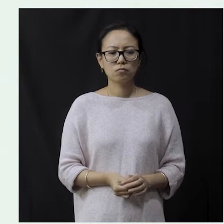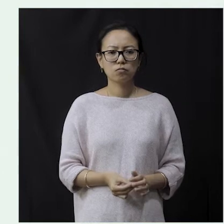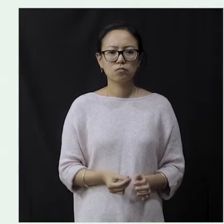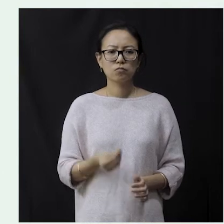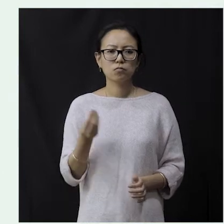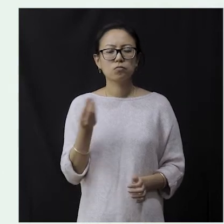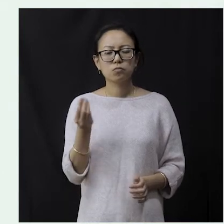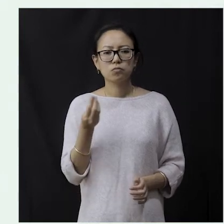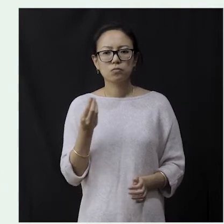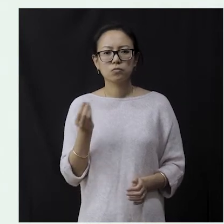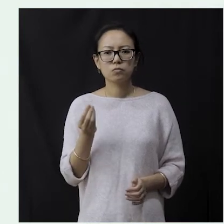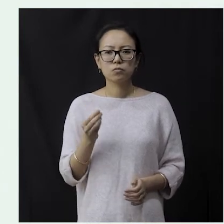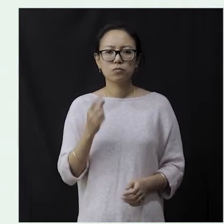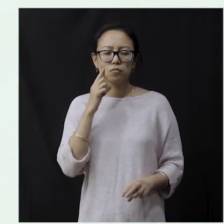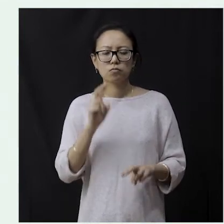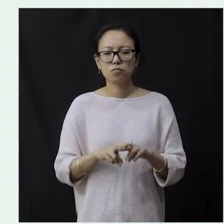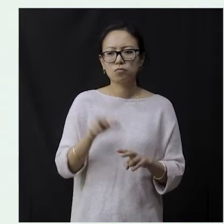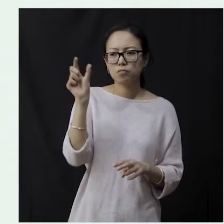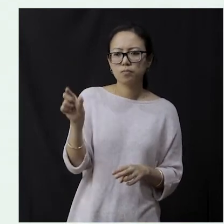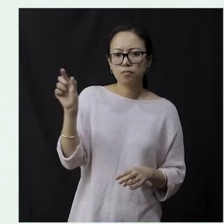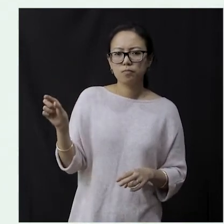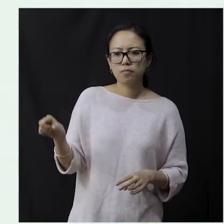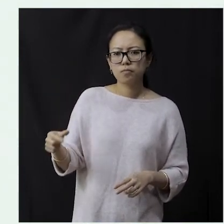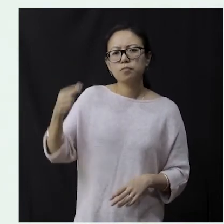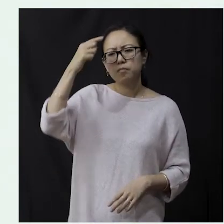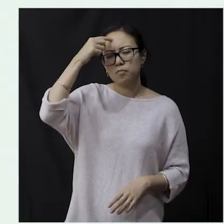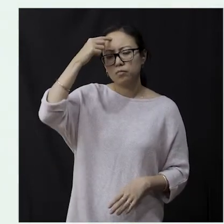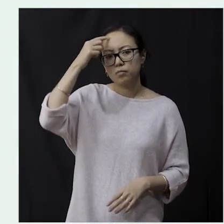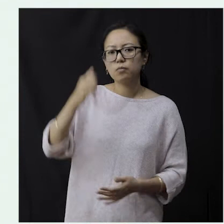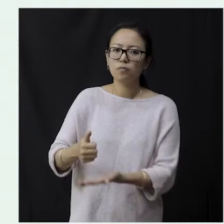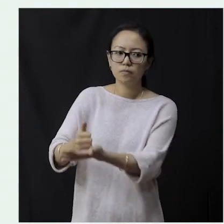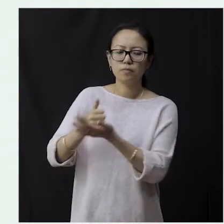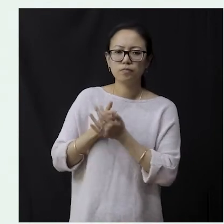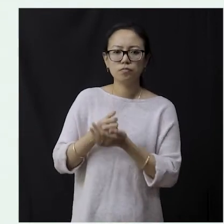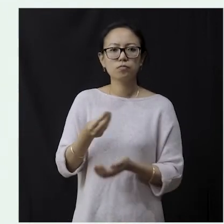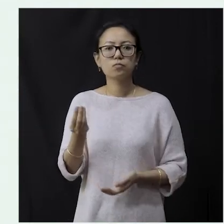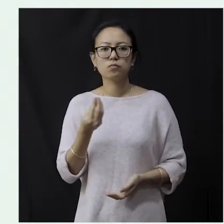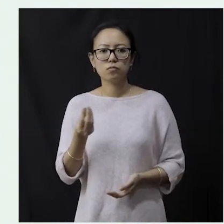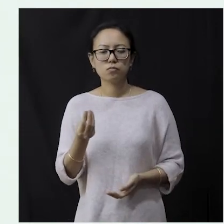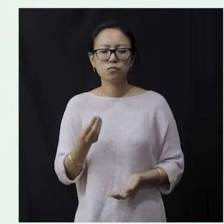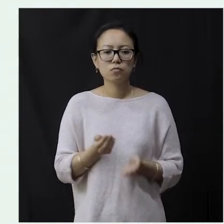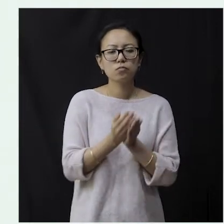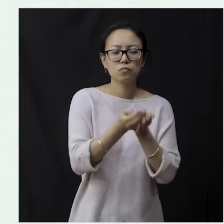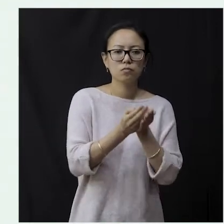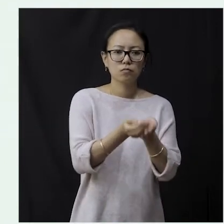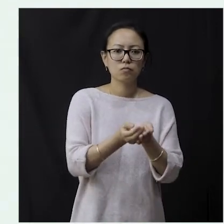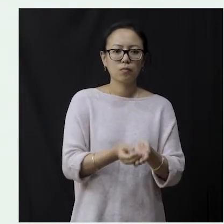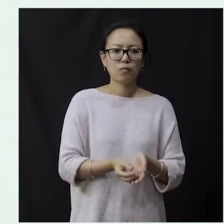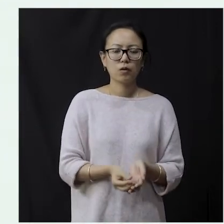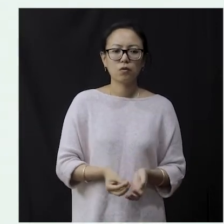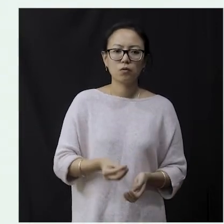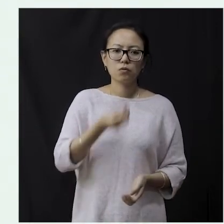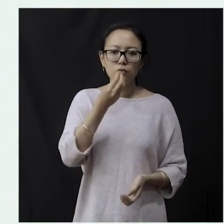during emergencies, okay, and some of them, they carry the goods. So likewise, even the